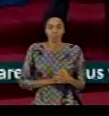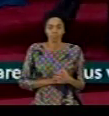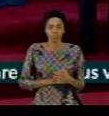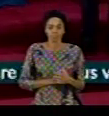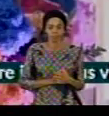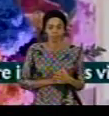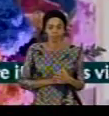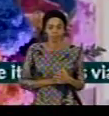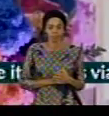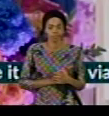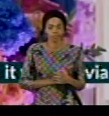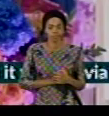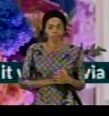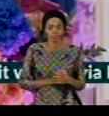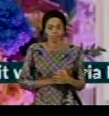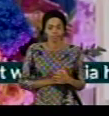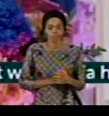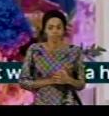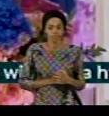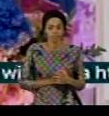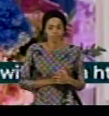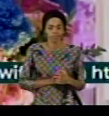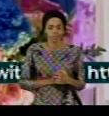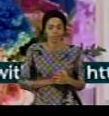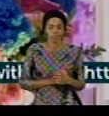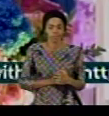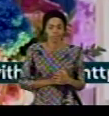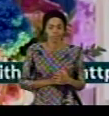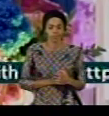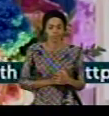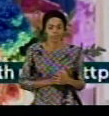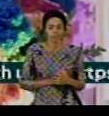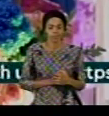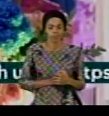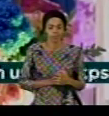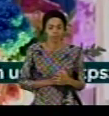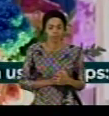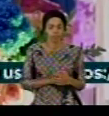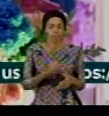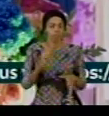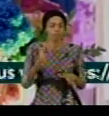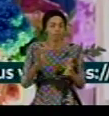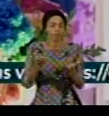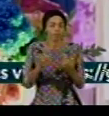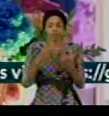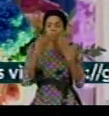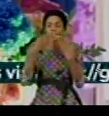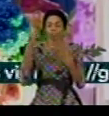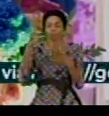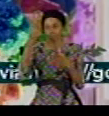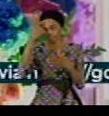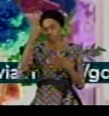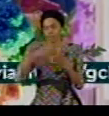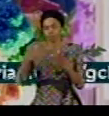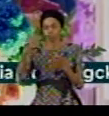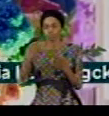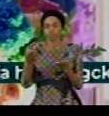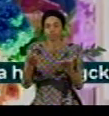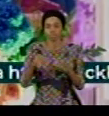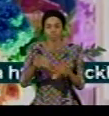I want to thank God what God has done in my life that was on Thursday when the man of God was